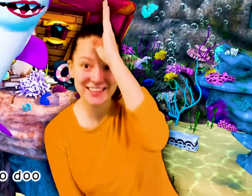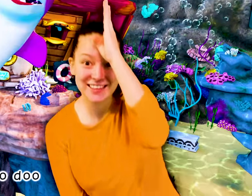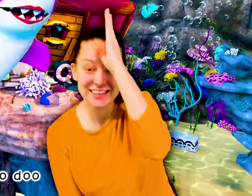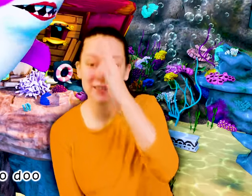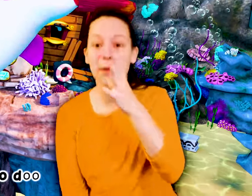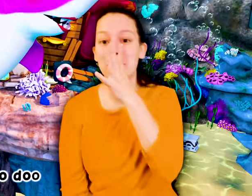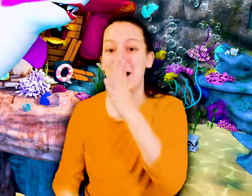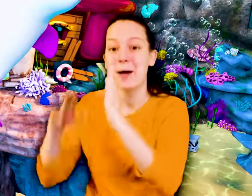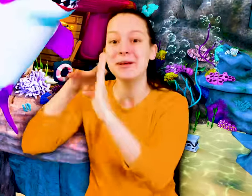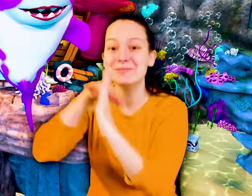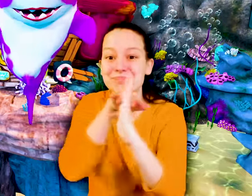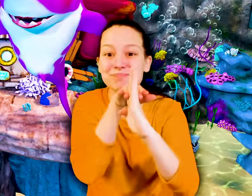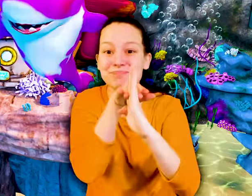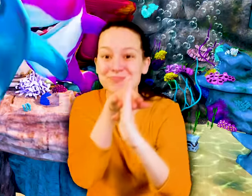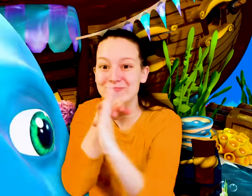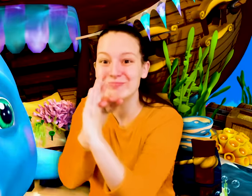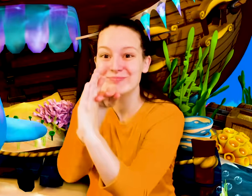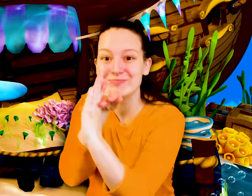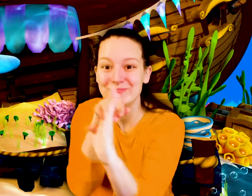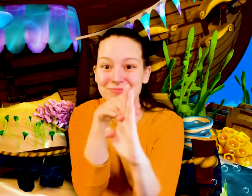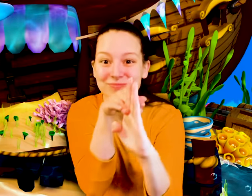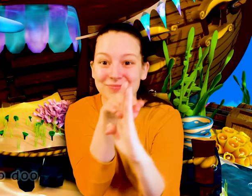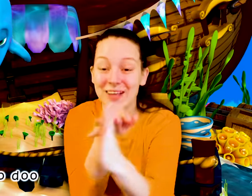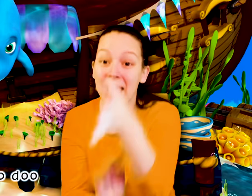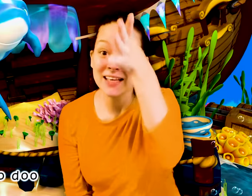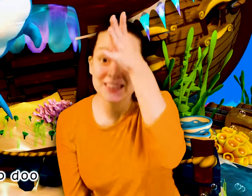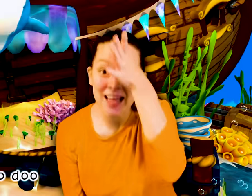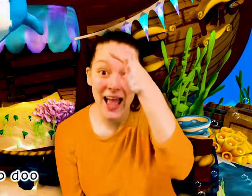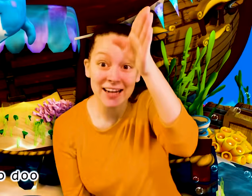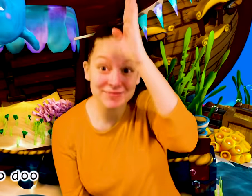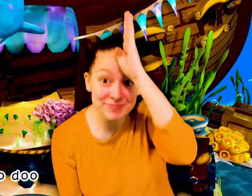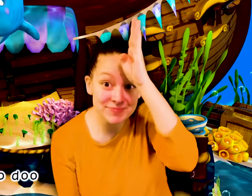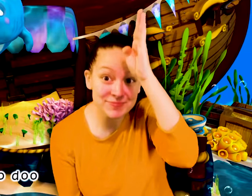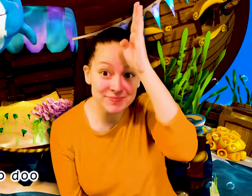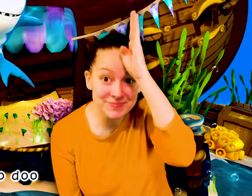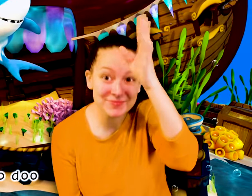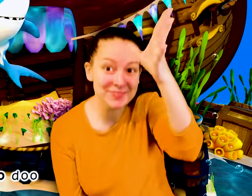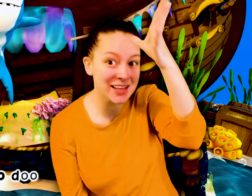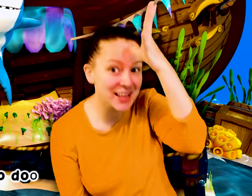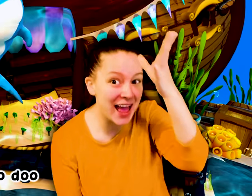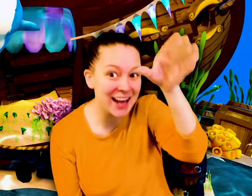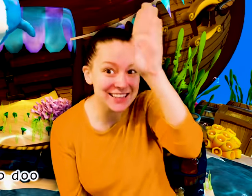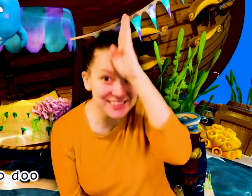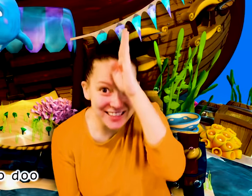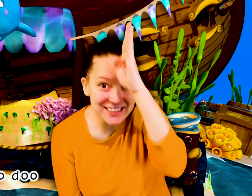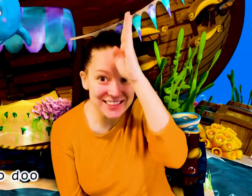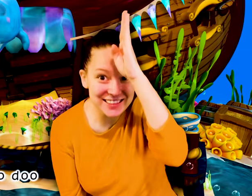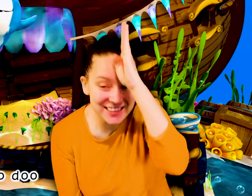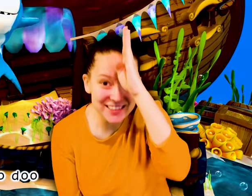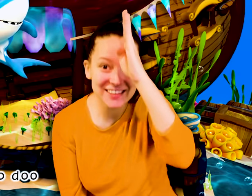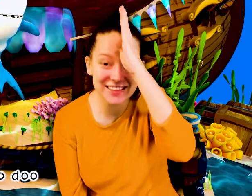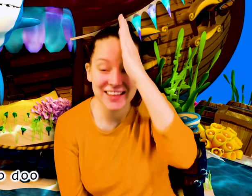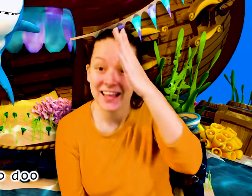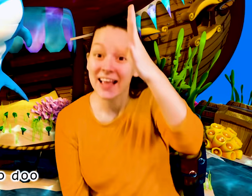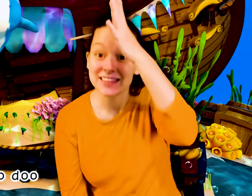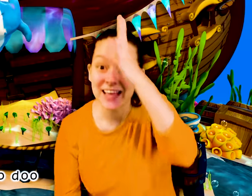shark, mommy shark. Daddy shark, daddy